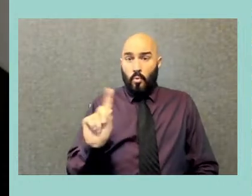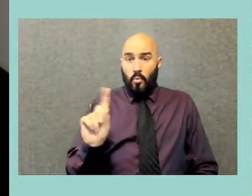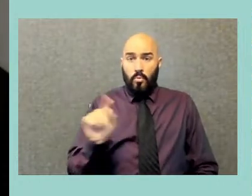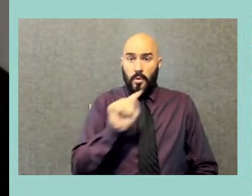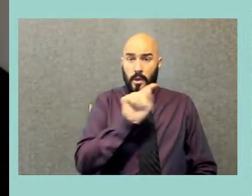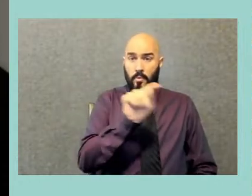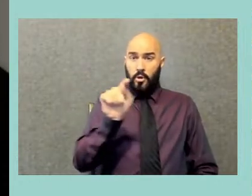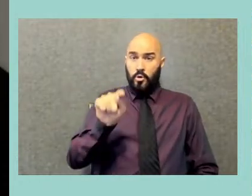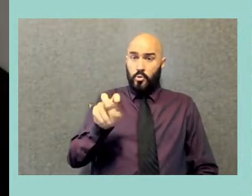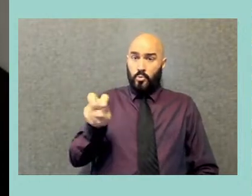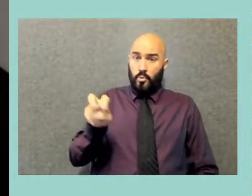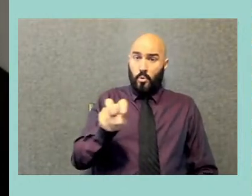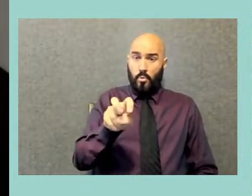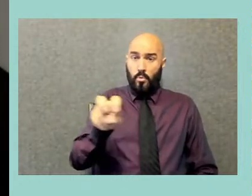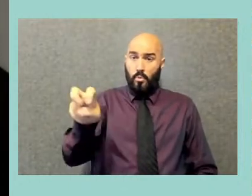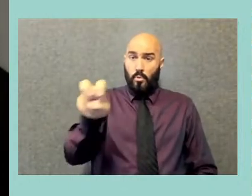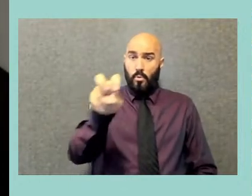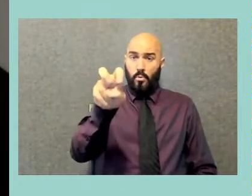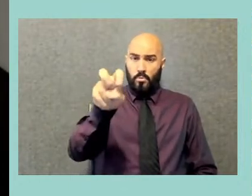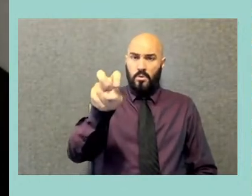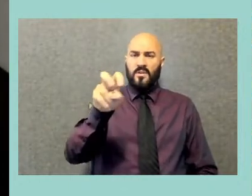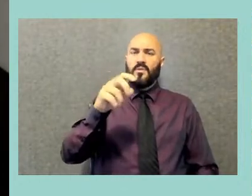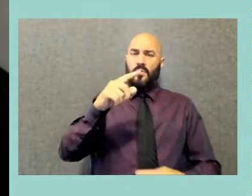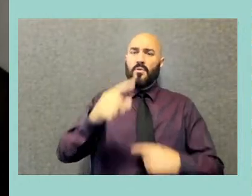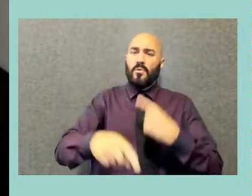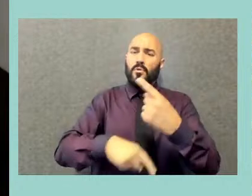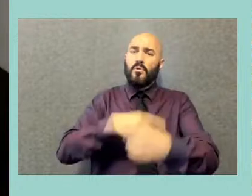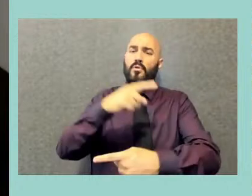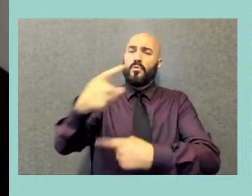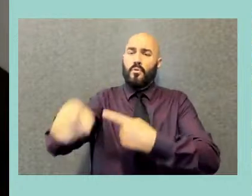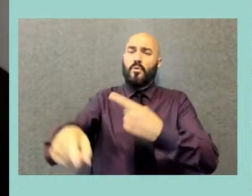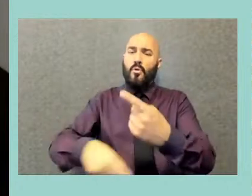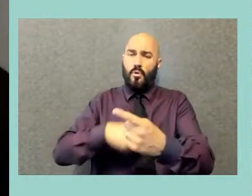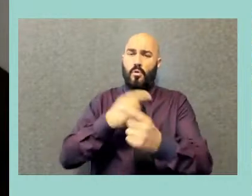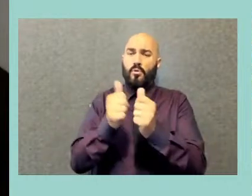Wherever you go, go in love.